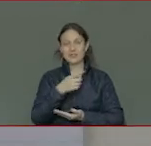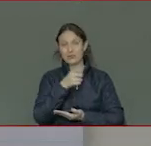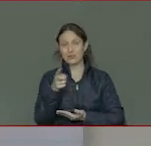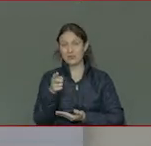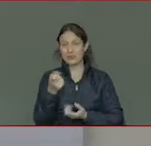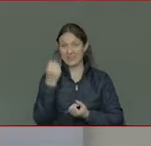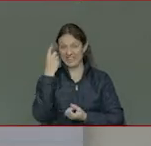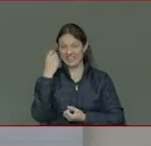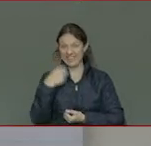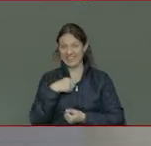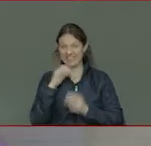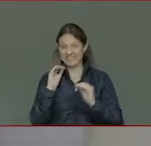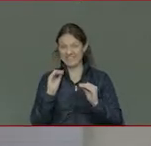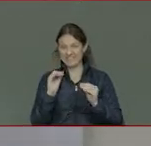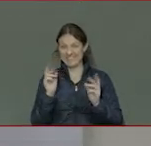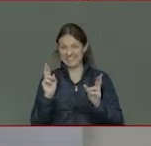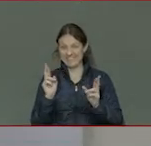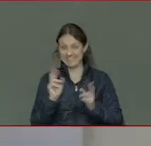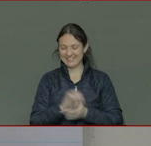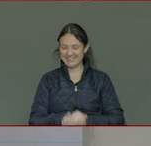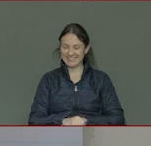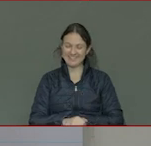okay.